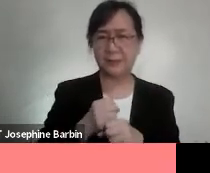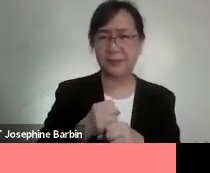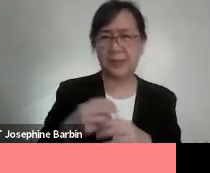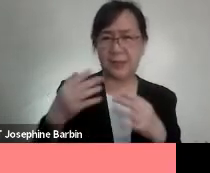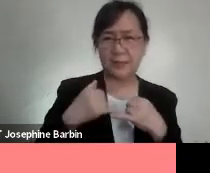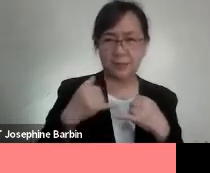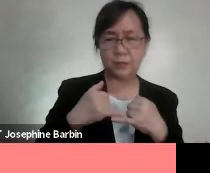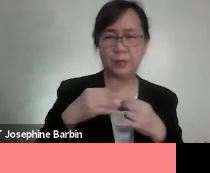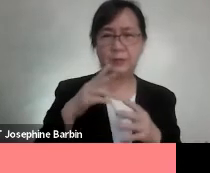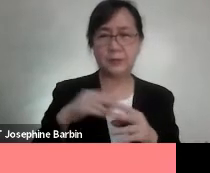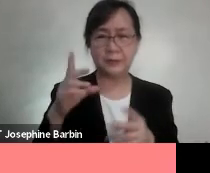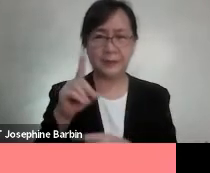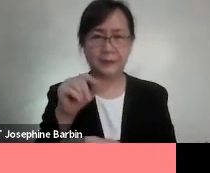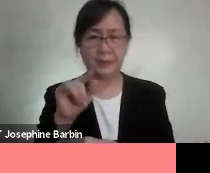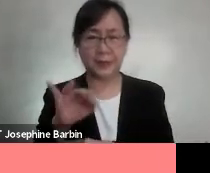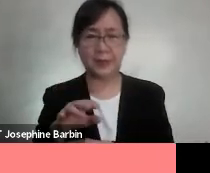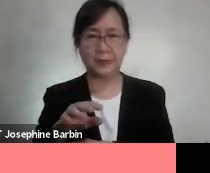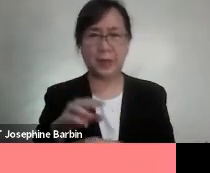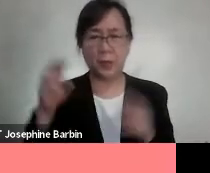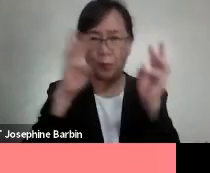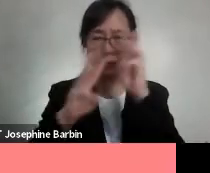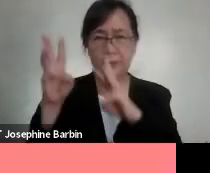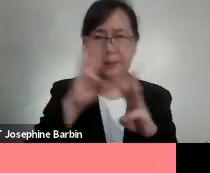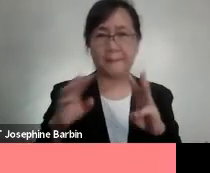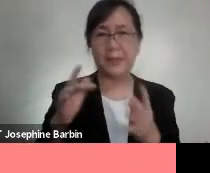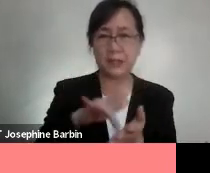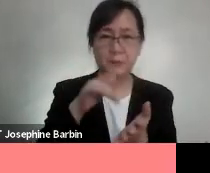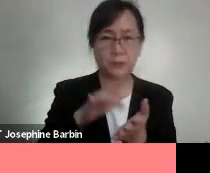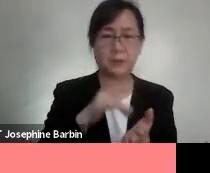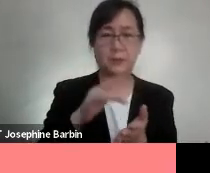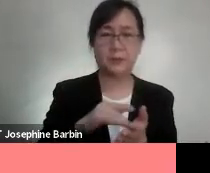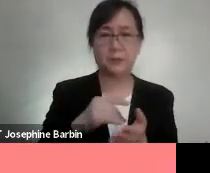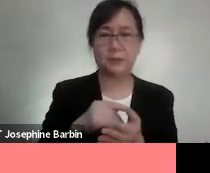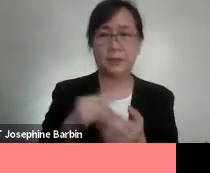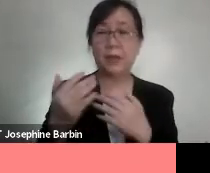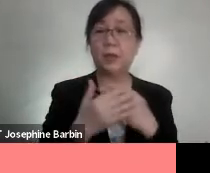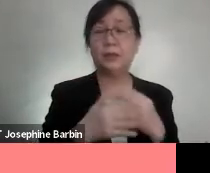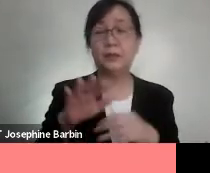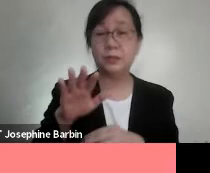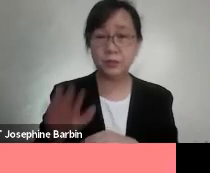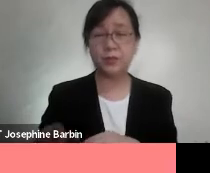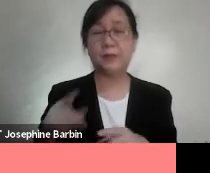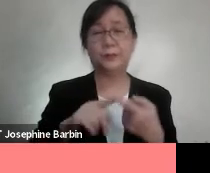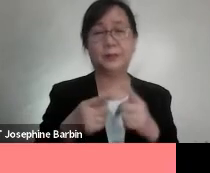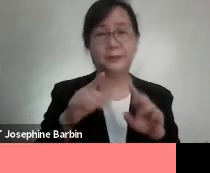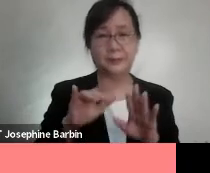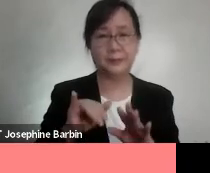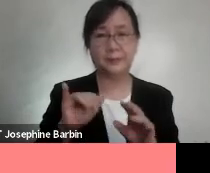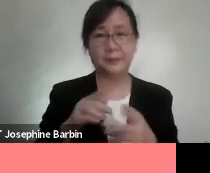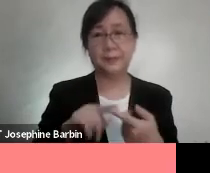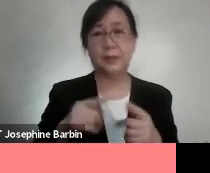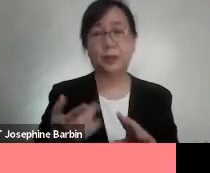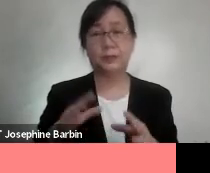data, and they're worried that they're being exploited. They are calling for child-friendly, accessible terms and conditions and